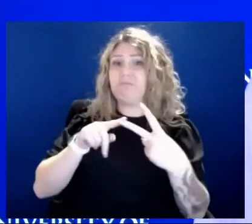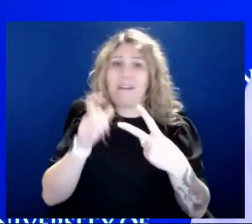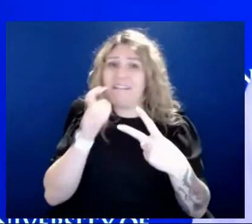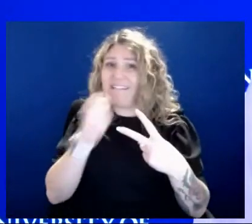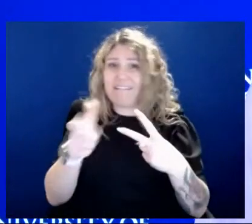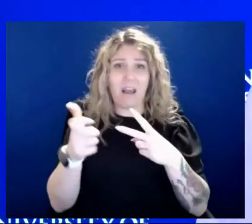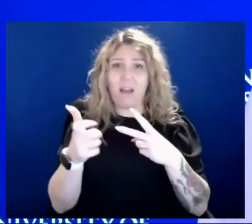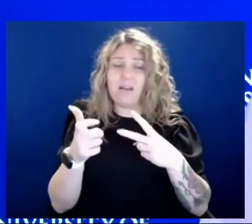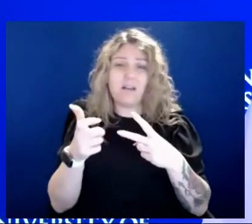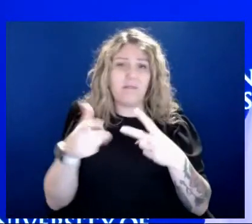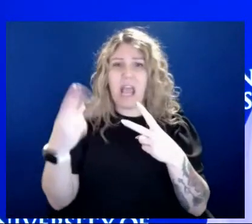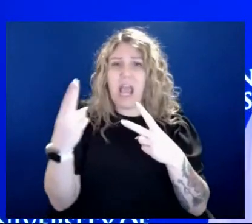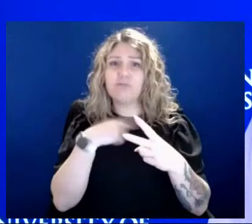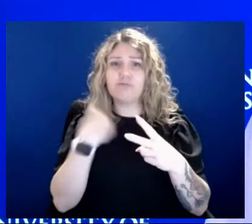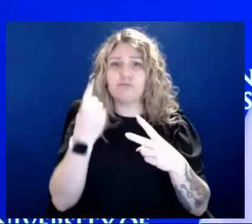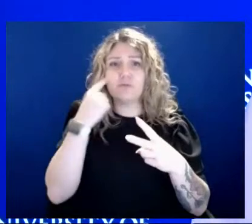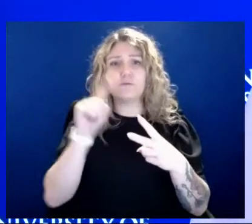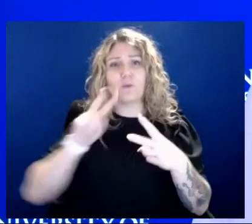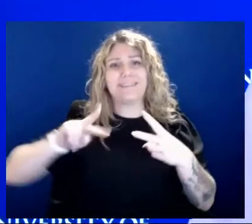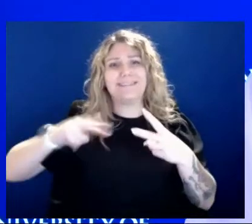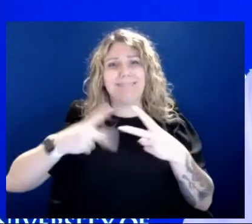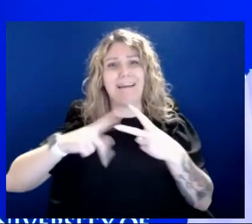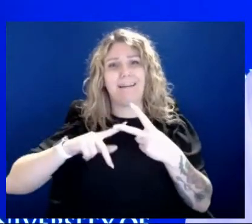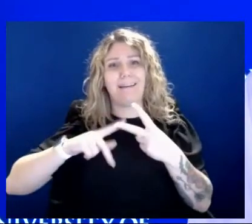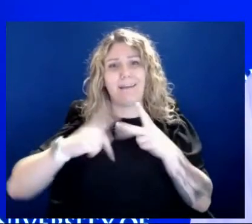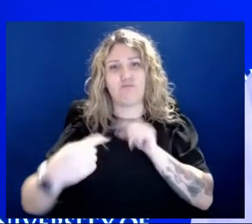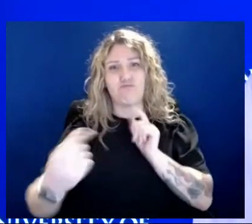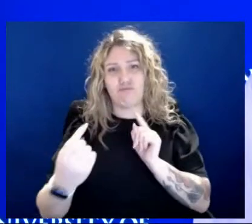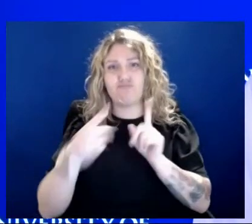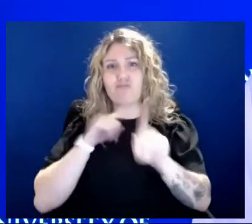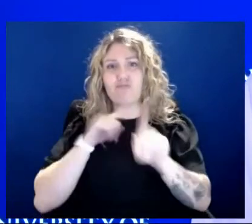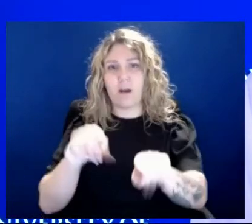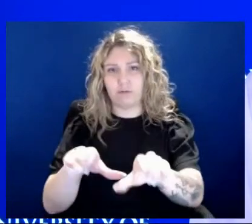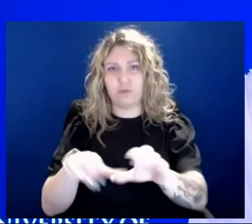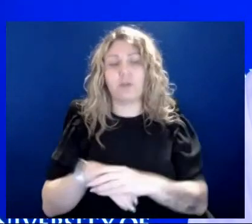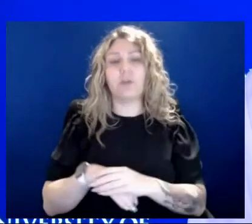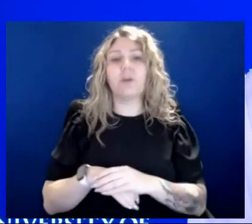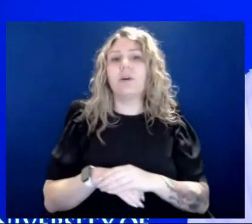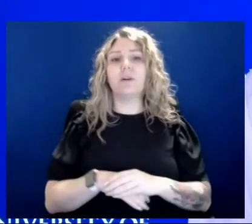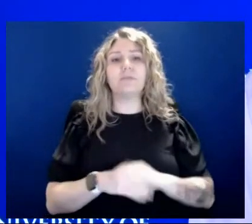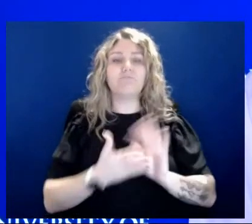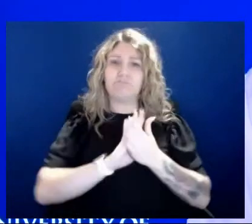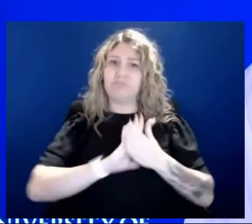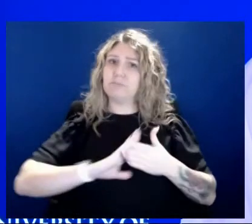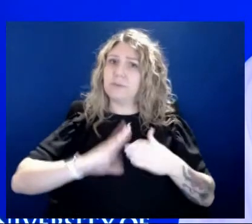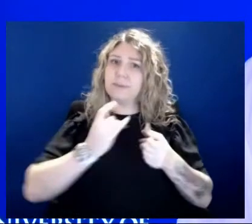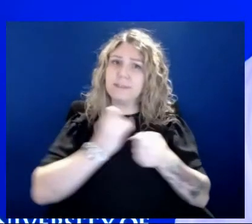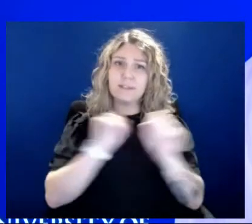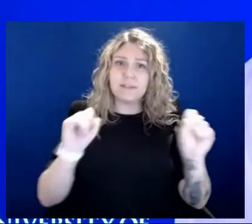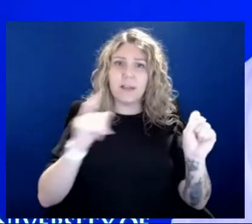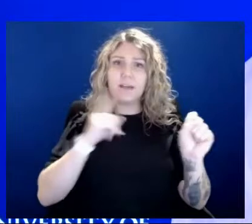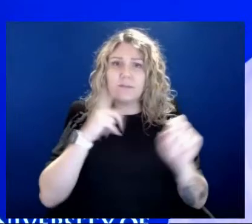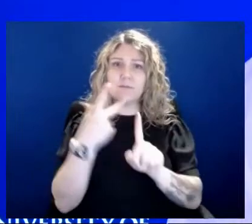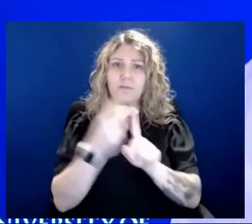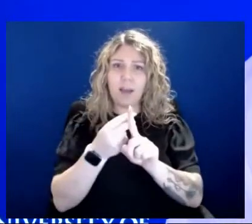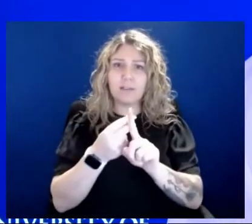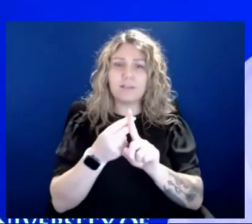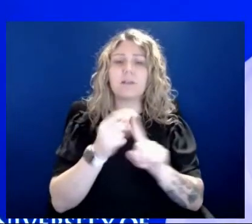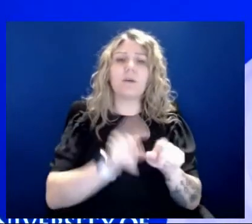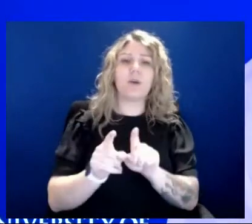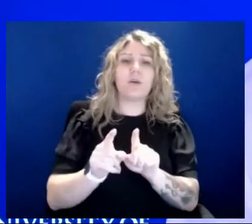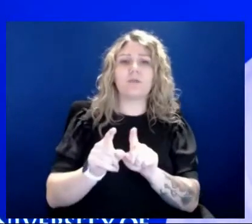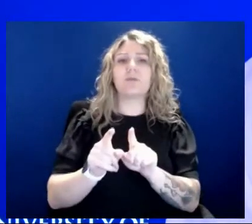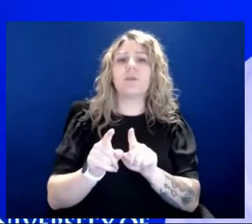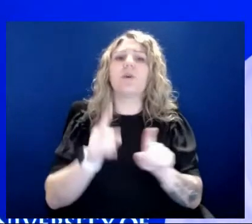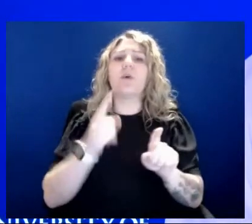high risk for having that with the second as well. So it is turning out to be a very safe vaccine. In addition, we know the